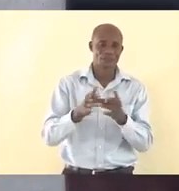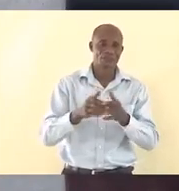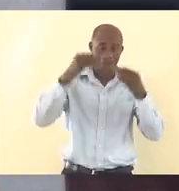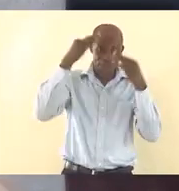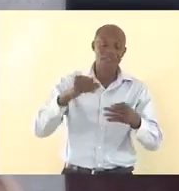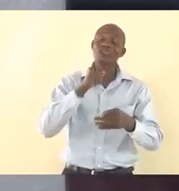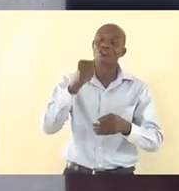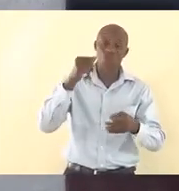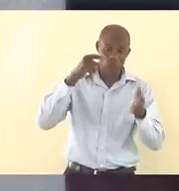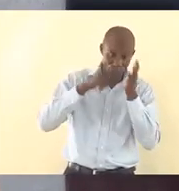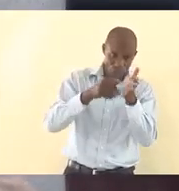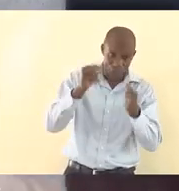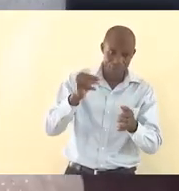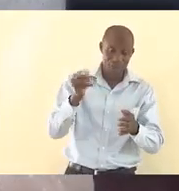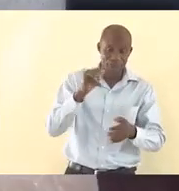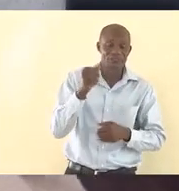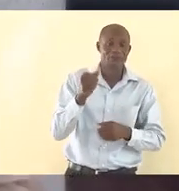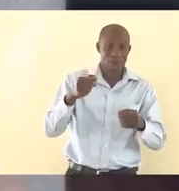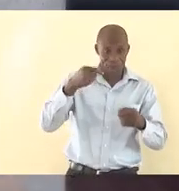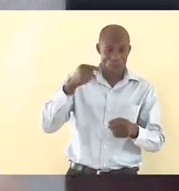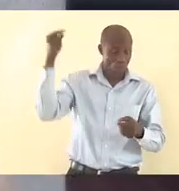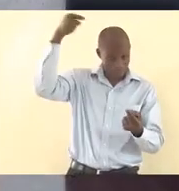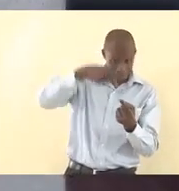until Thomas rejoined the community.